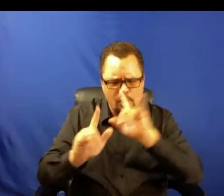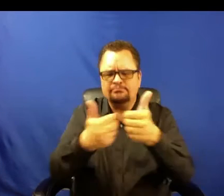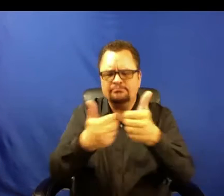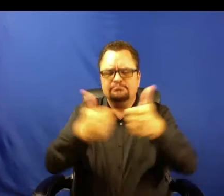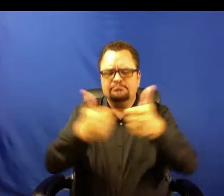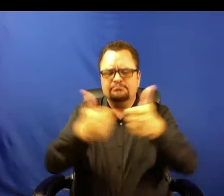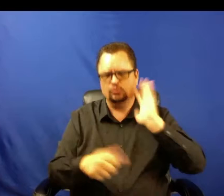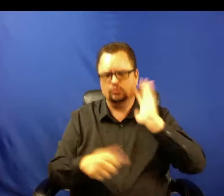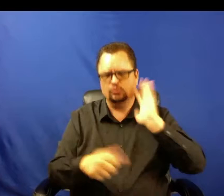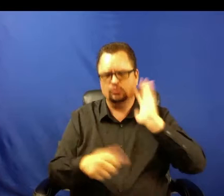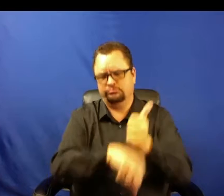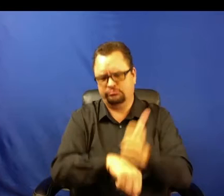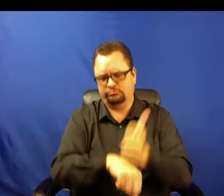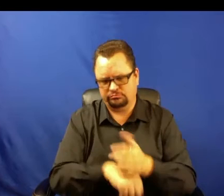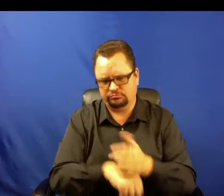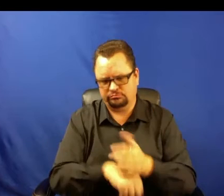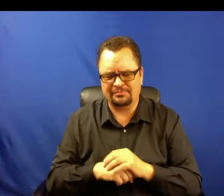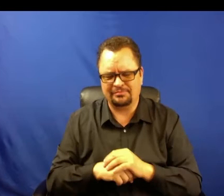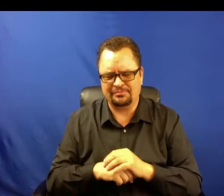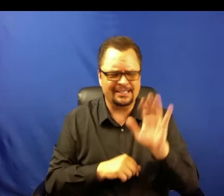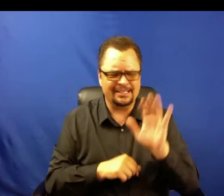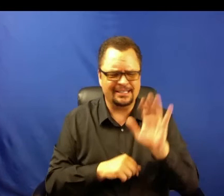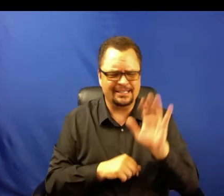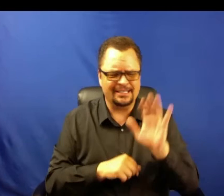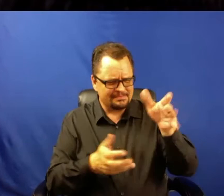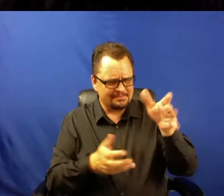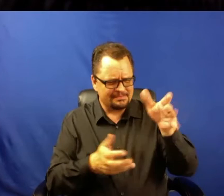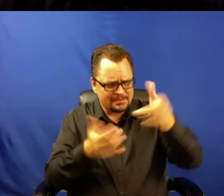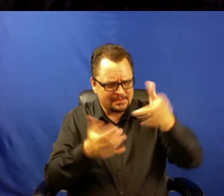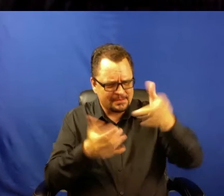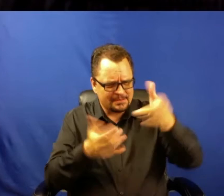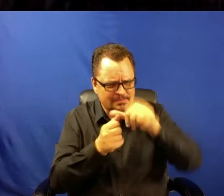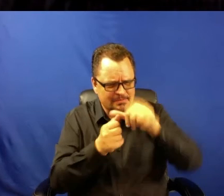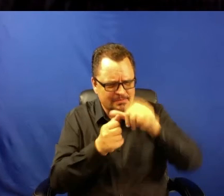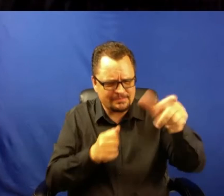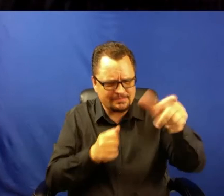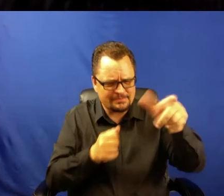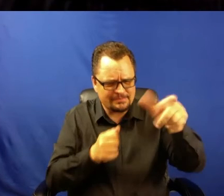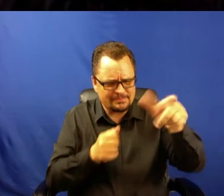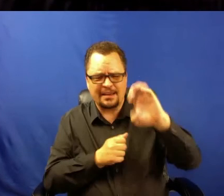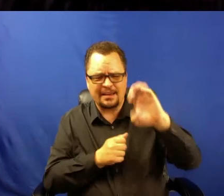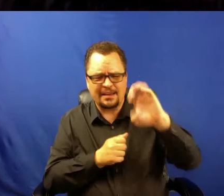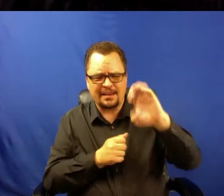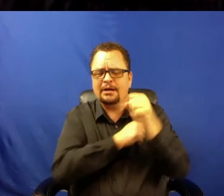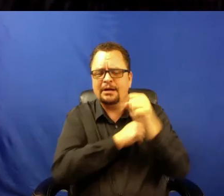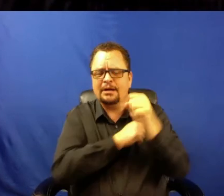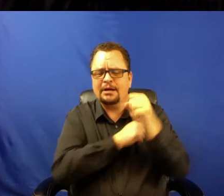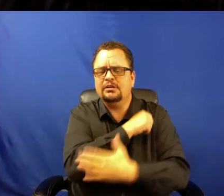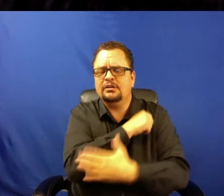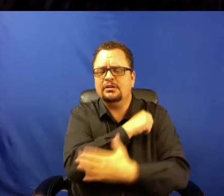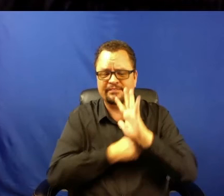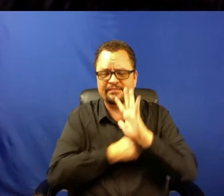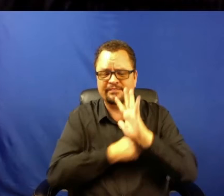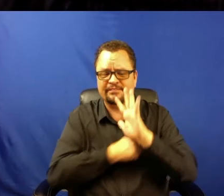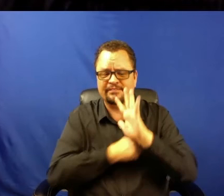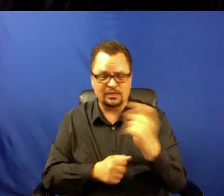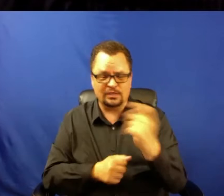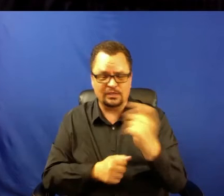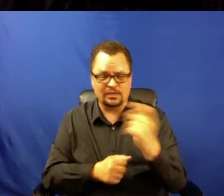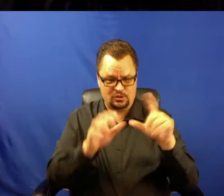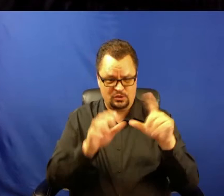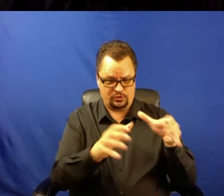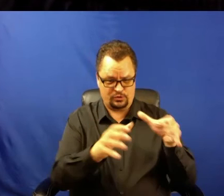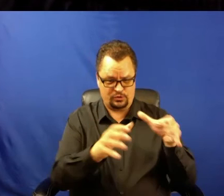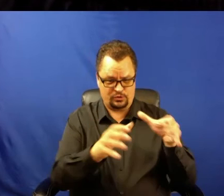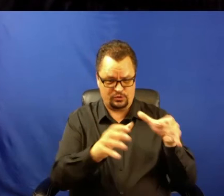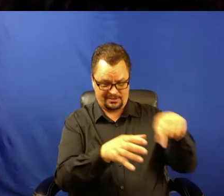County 5 to 11-year-olds, is it about 60,000 or what is in El Paso County? Give me